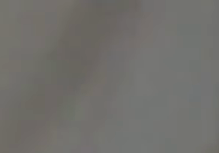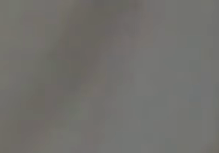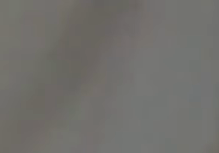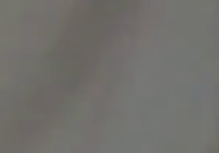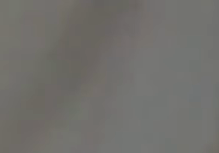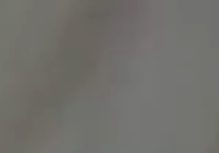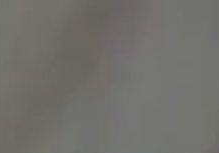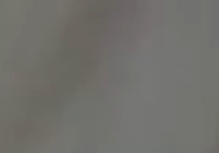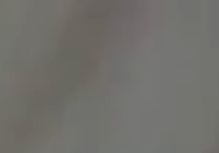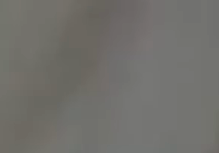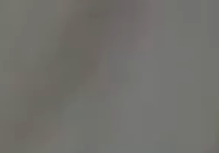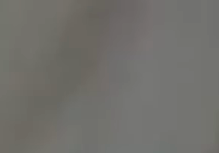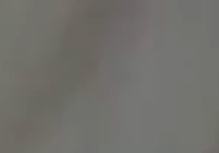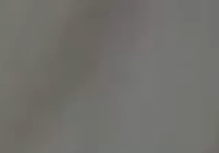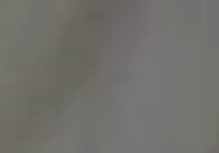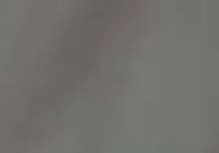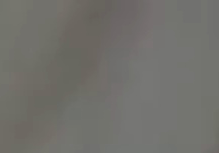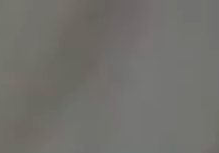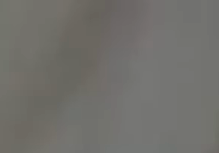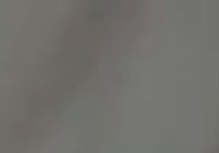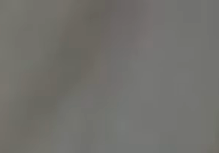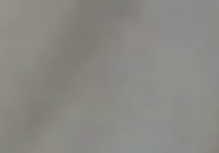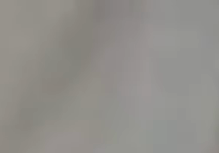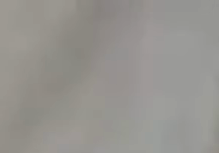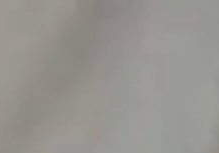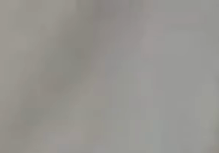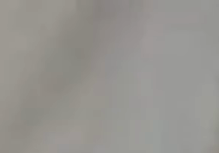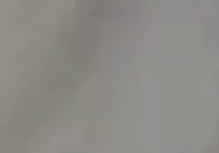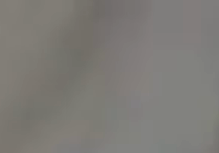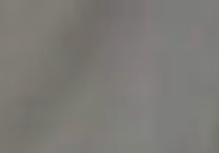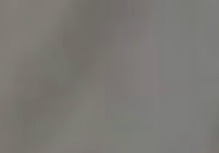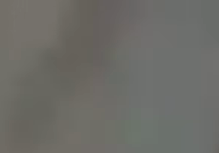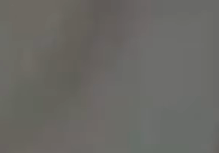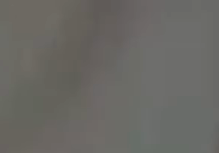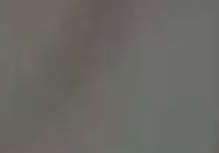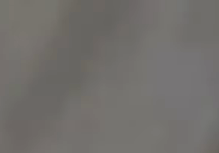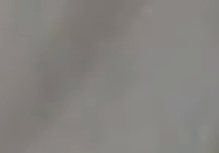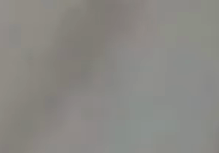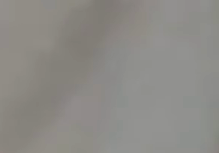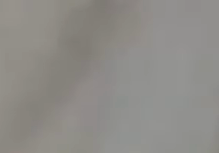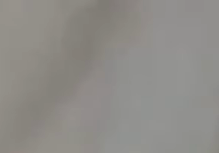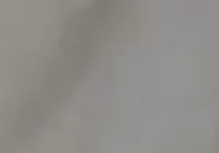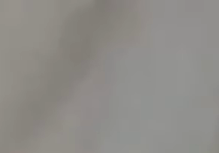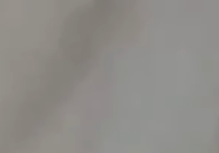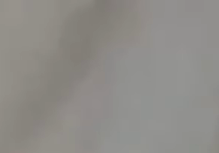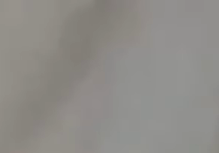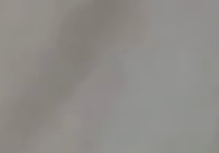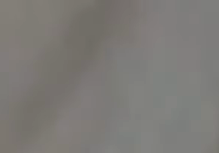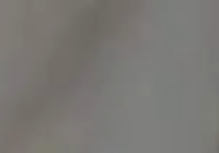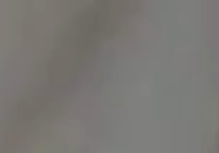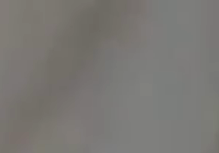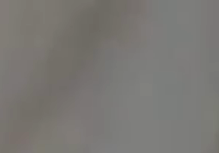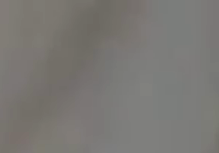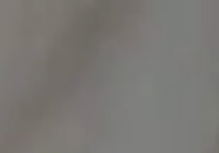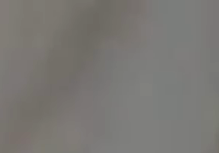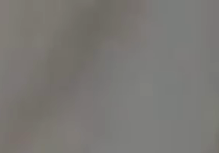there's Debbie, we know there's 2 sisters. So what happened, what did the interpreter do previously